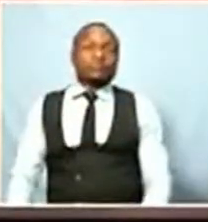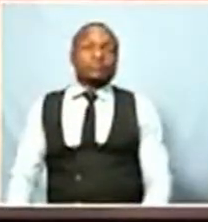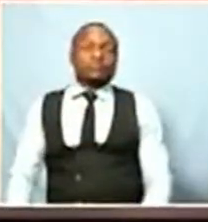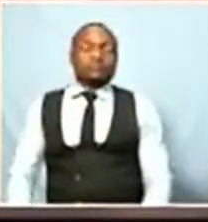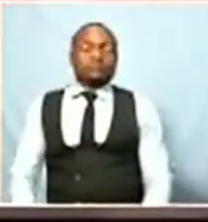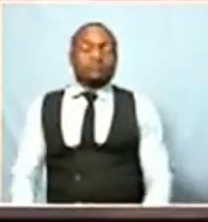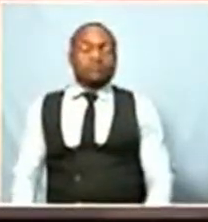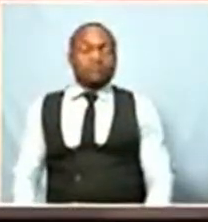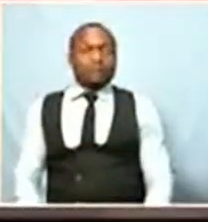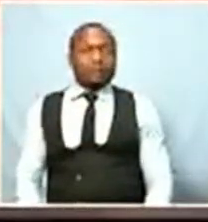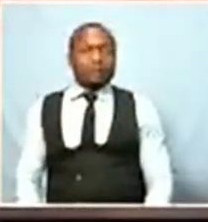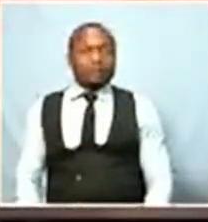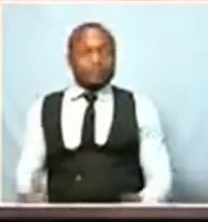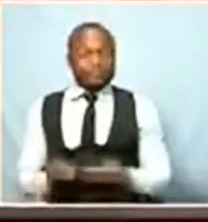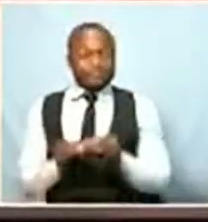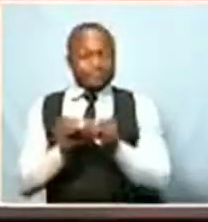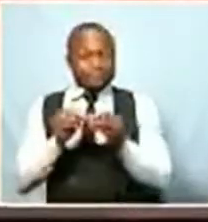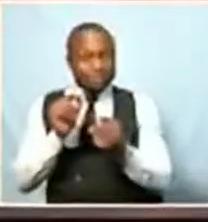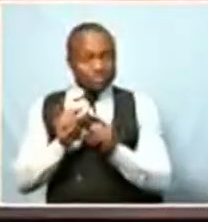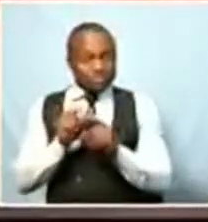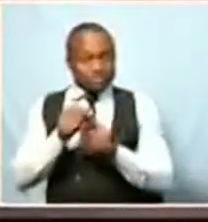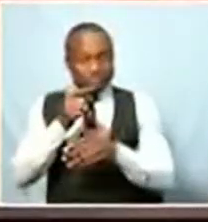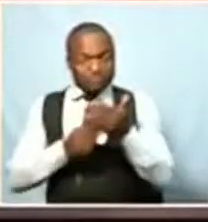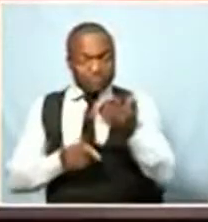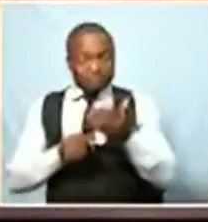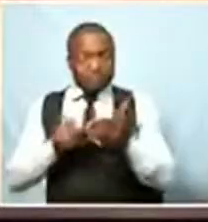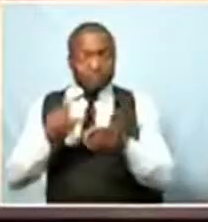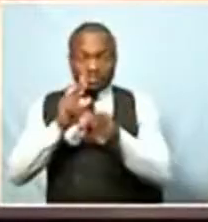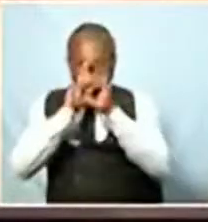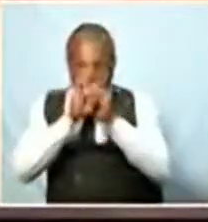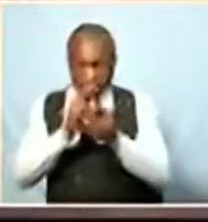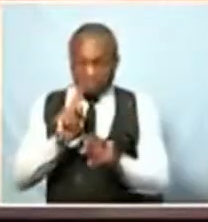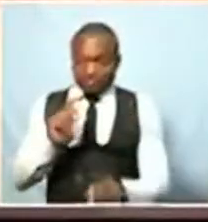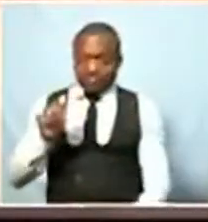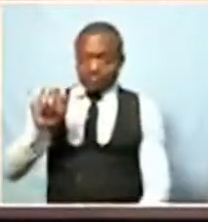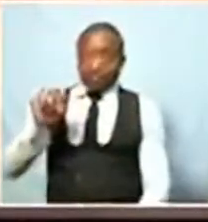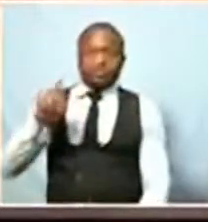In the tautology of words, that's what Honorable Kampiongo is trying to